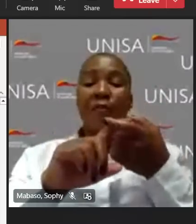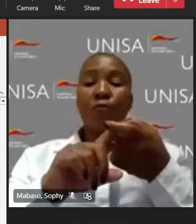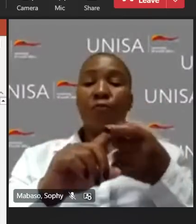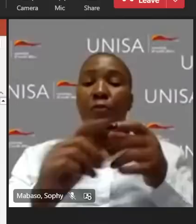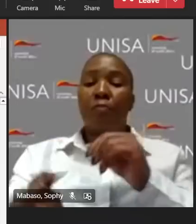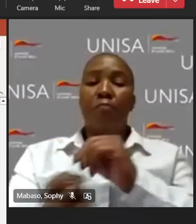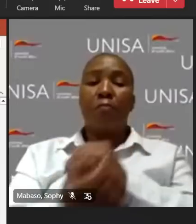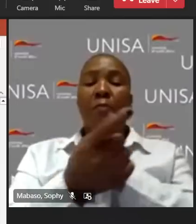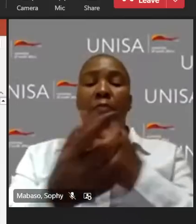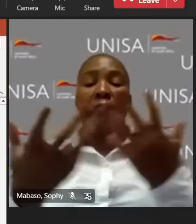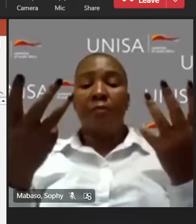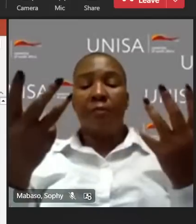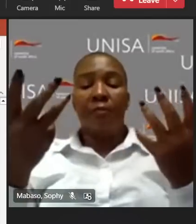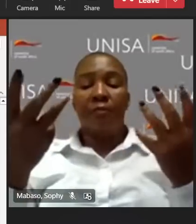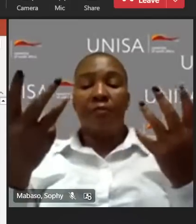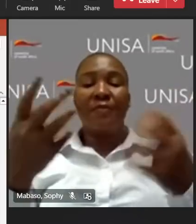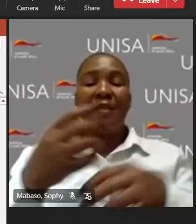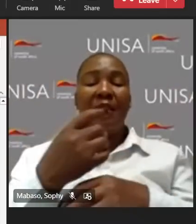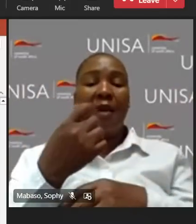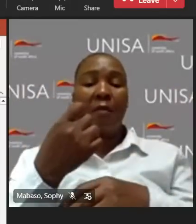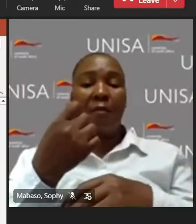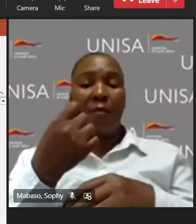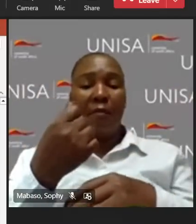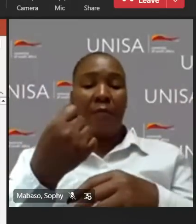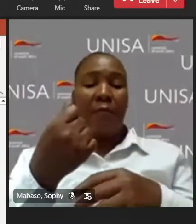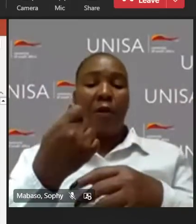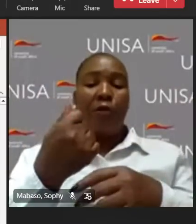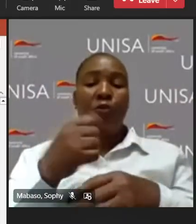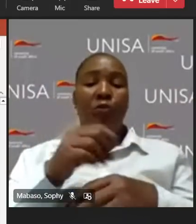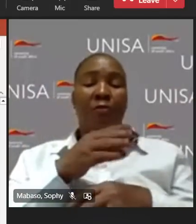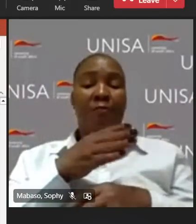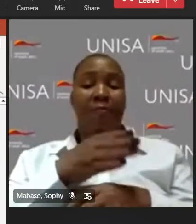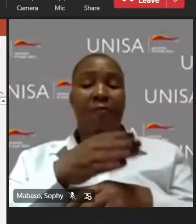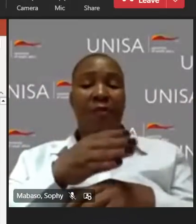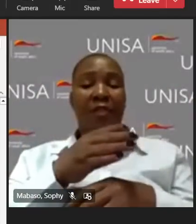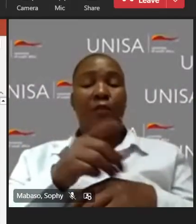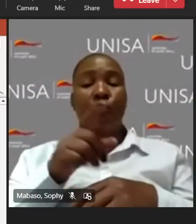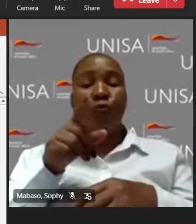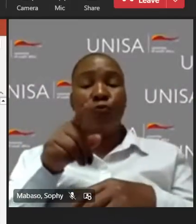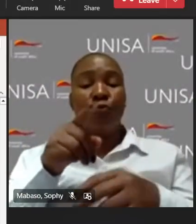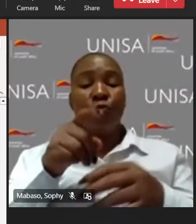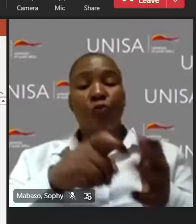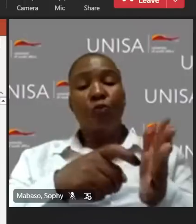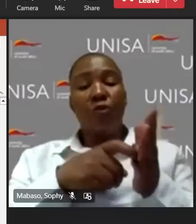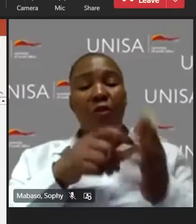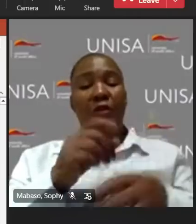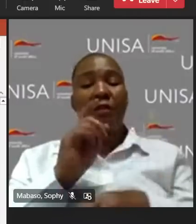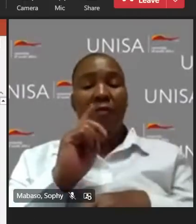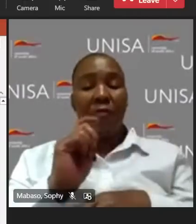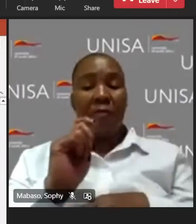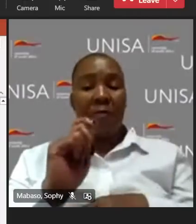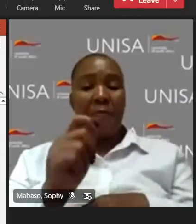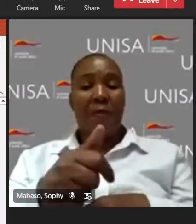for the total amount that is still due, which the account will be credited,